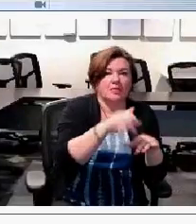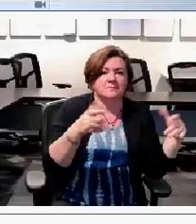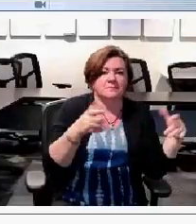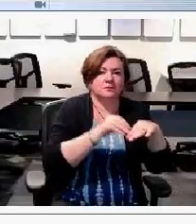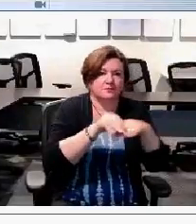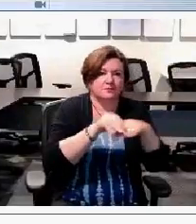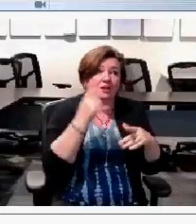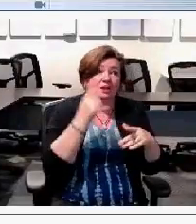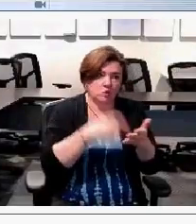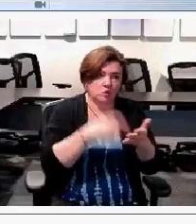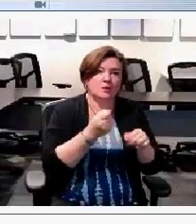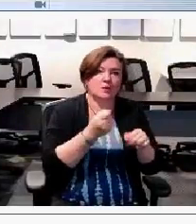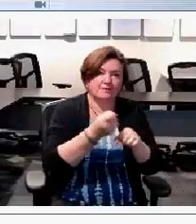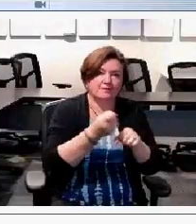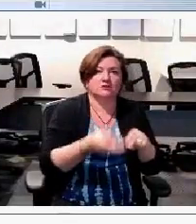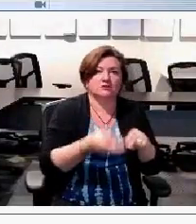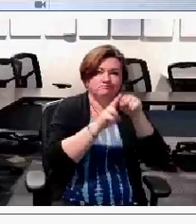is increasing every year.